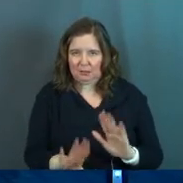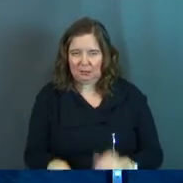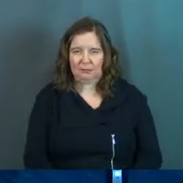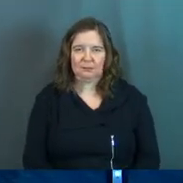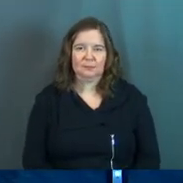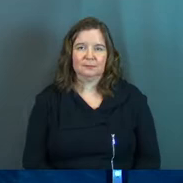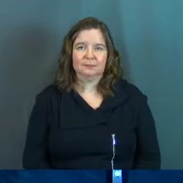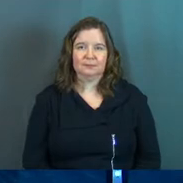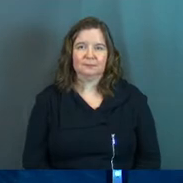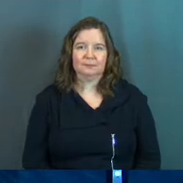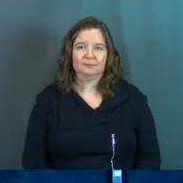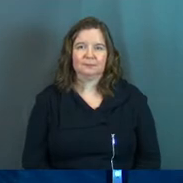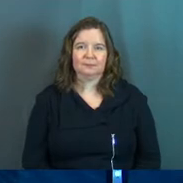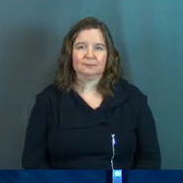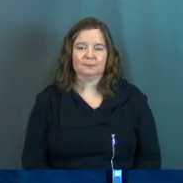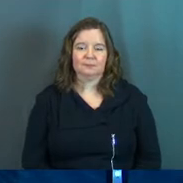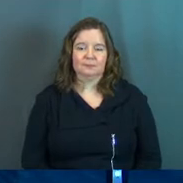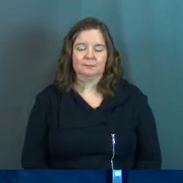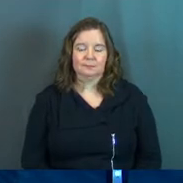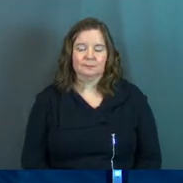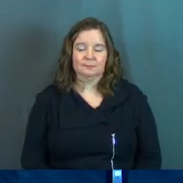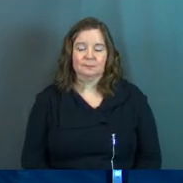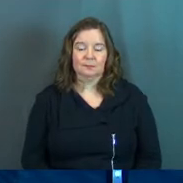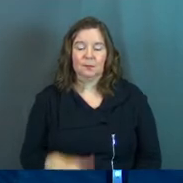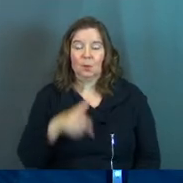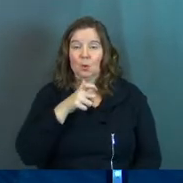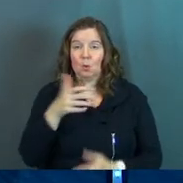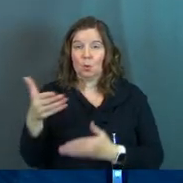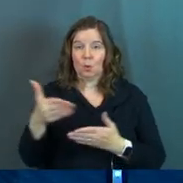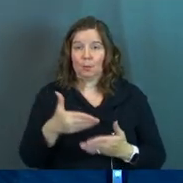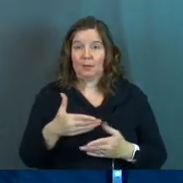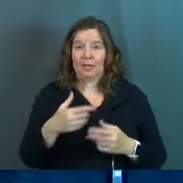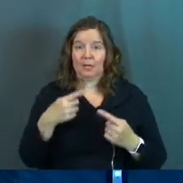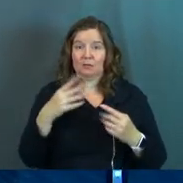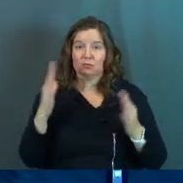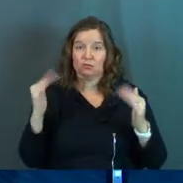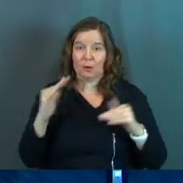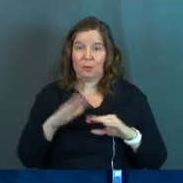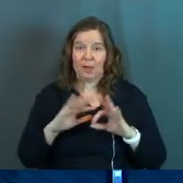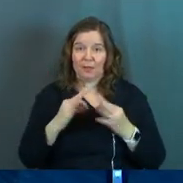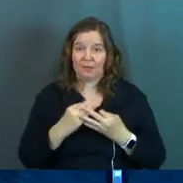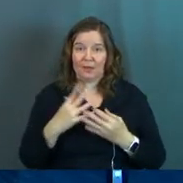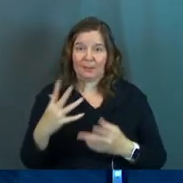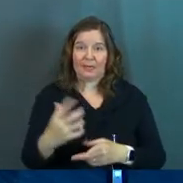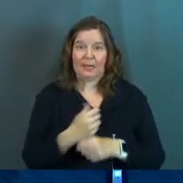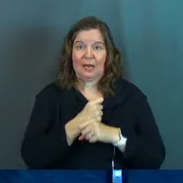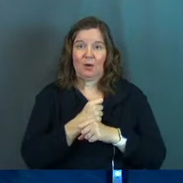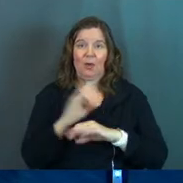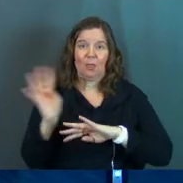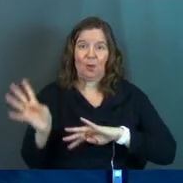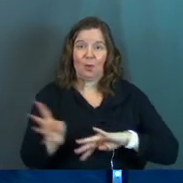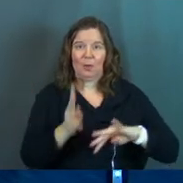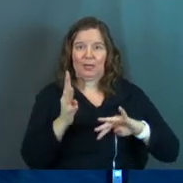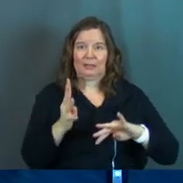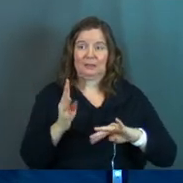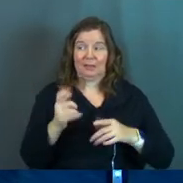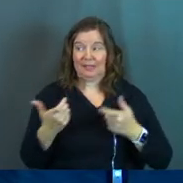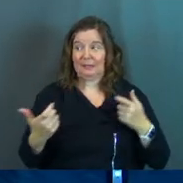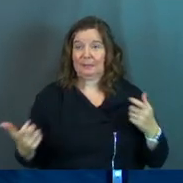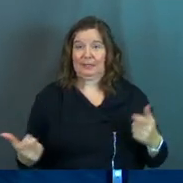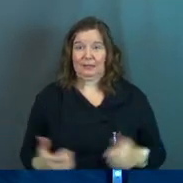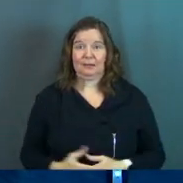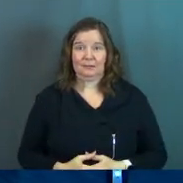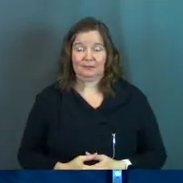Those who bring trouble on their families inherit the wind. Proverbs 11:29. Isn't that big?